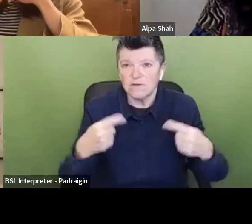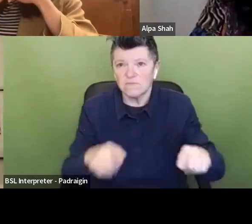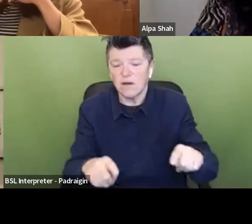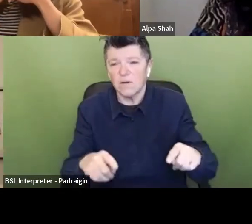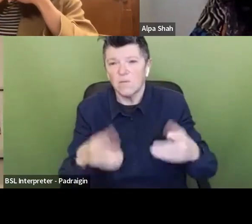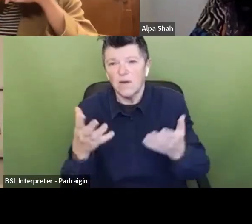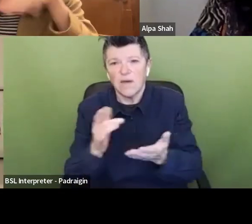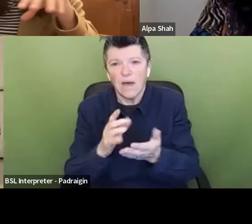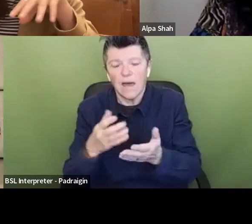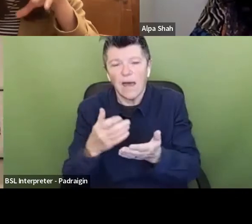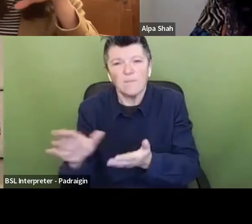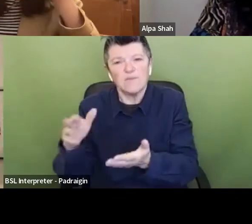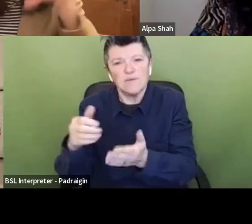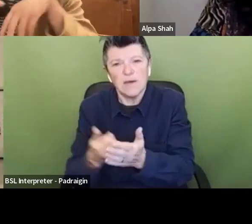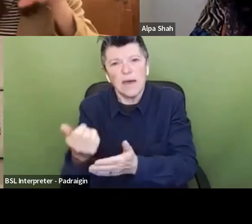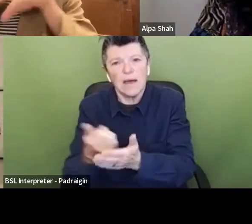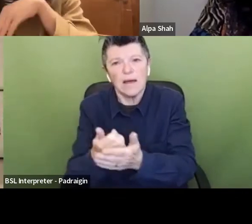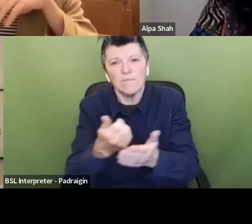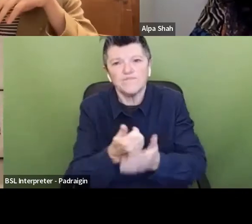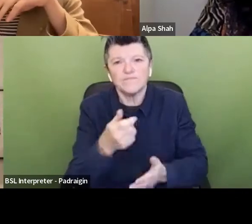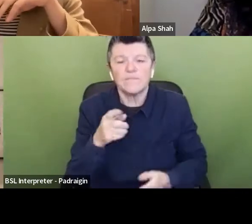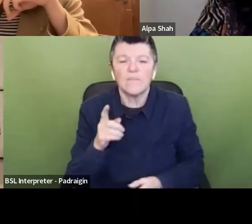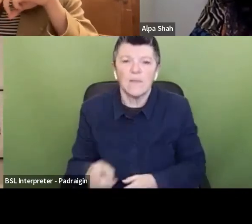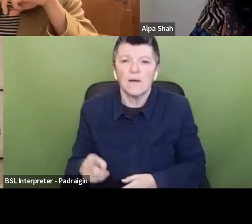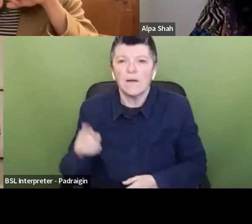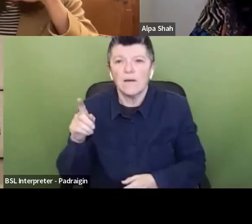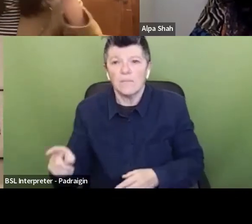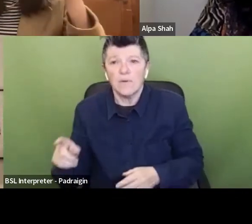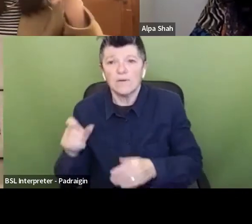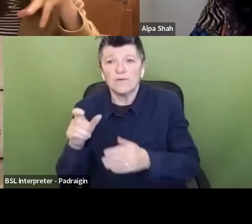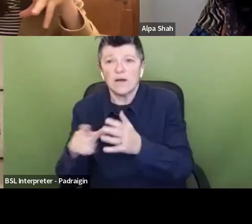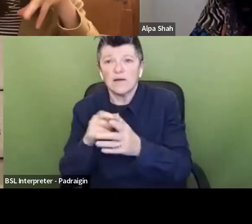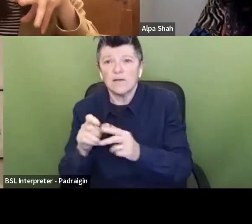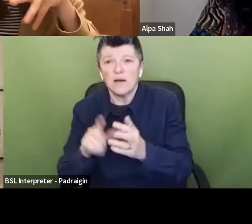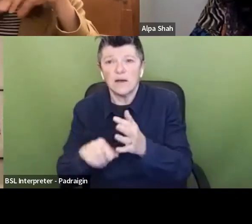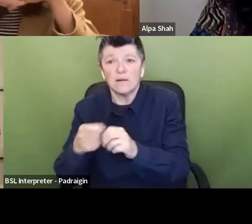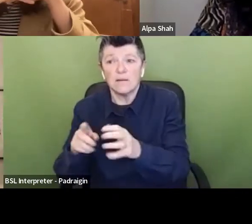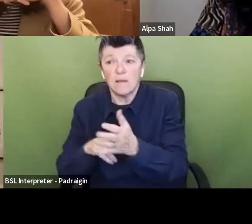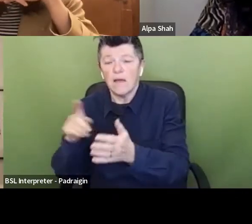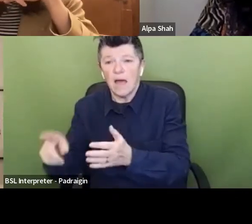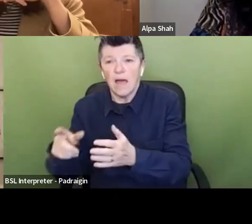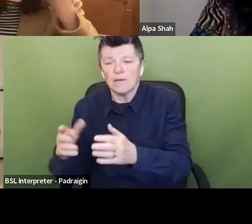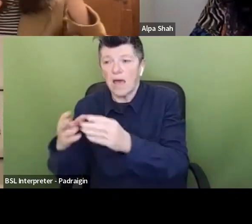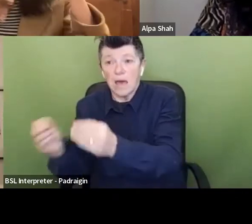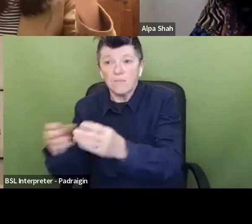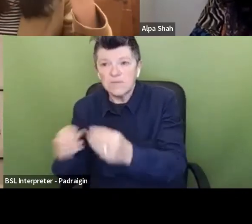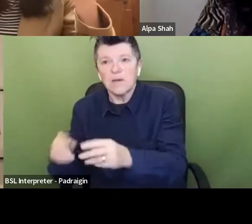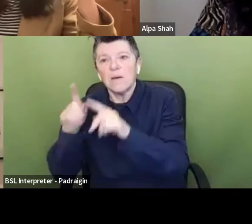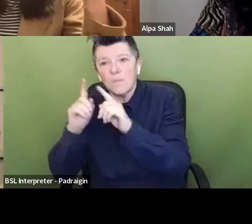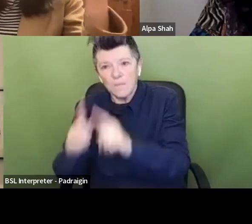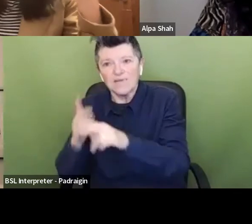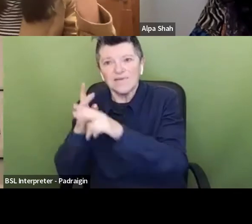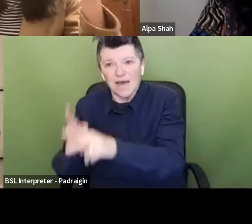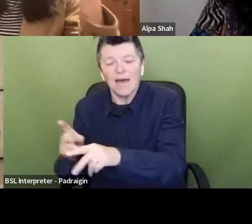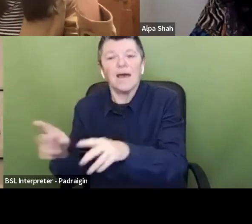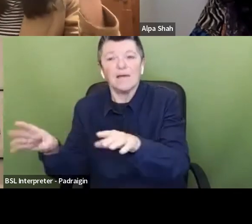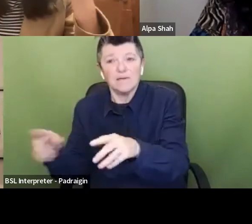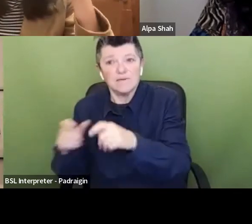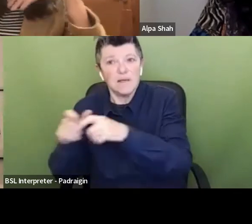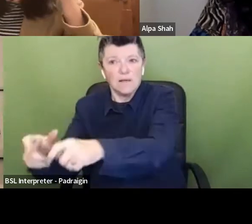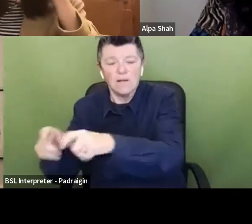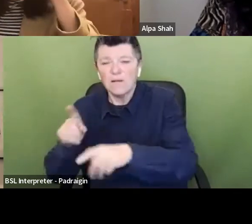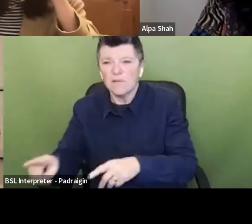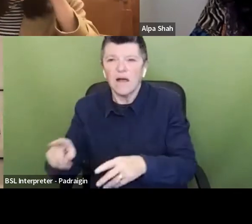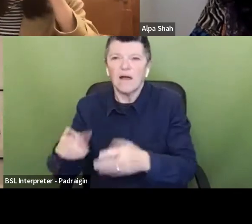example, my second field site, care went hand in hand with emptiness. A lot of conservation practices that I spoke about that were kind of practices of